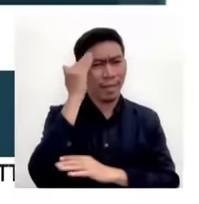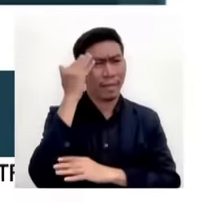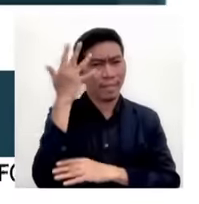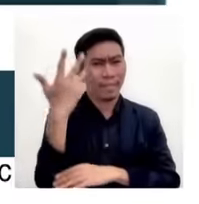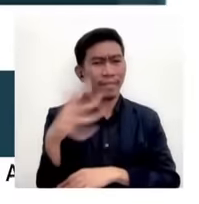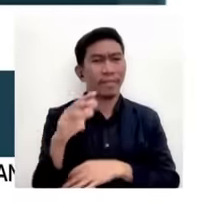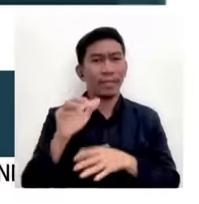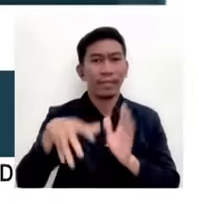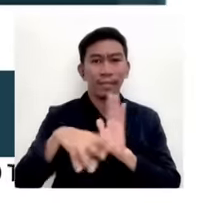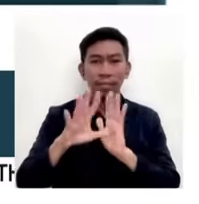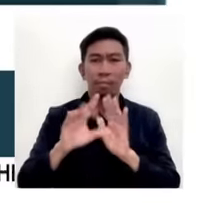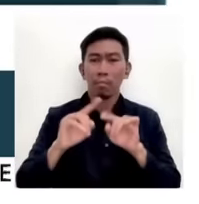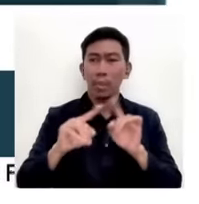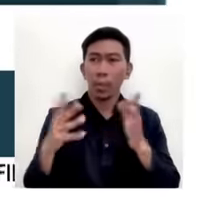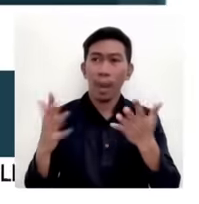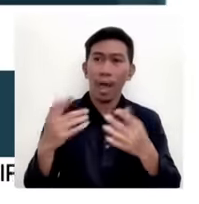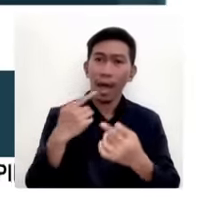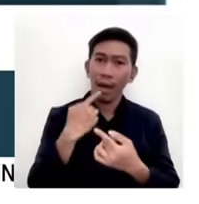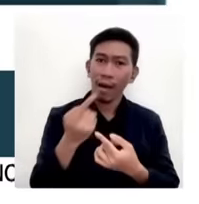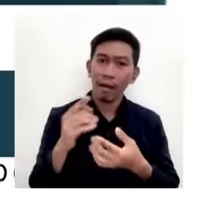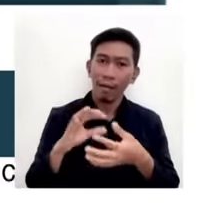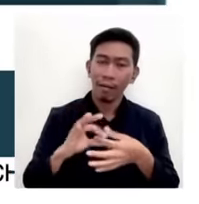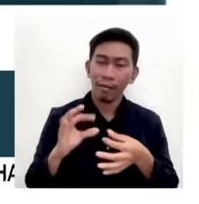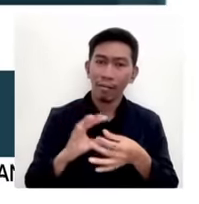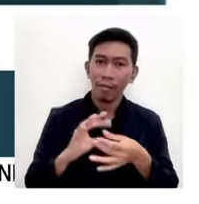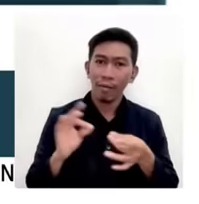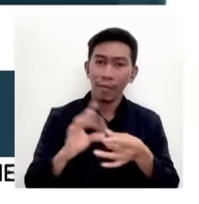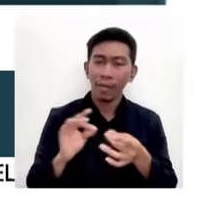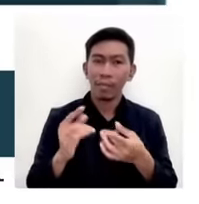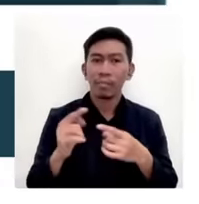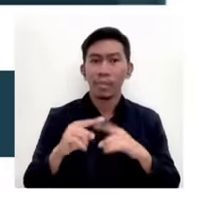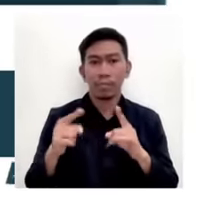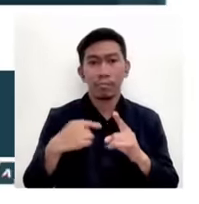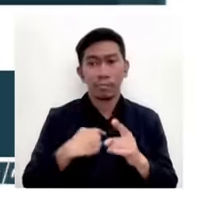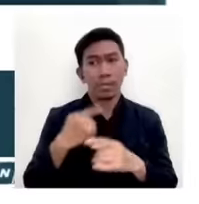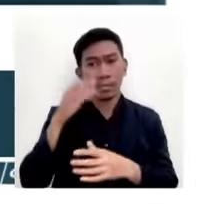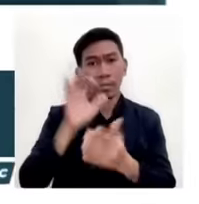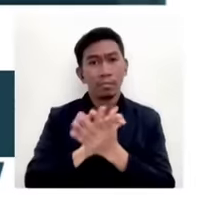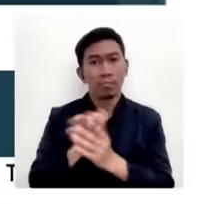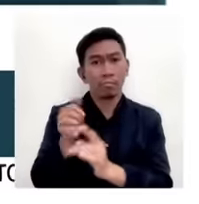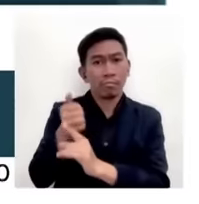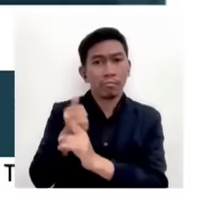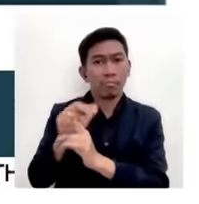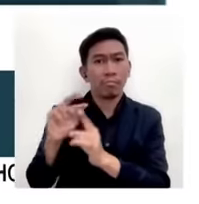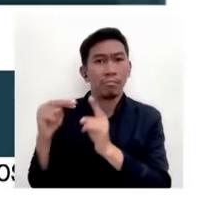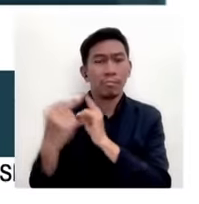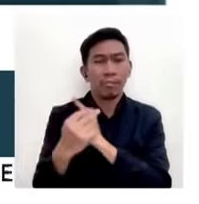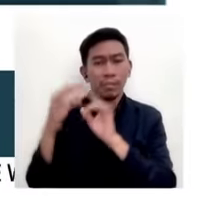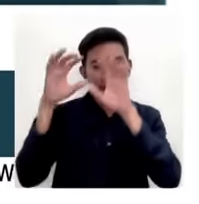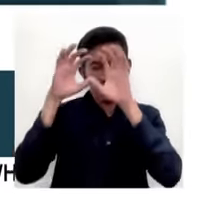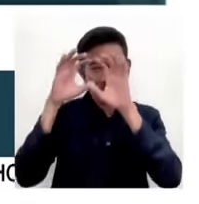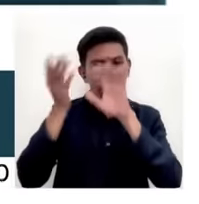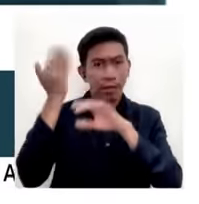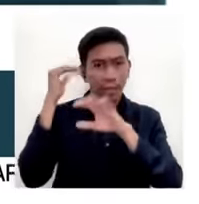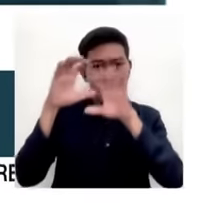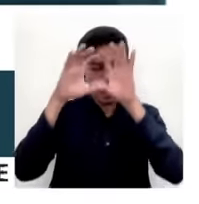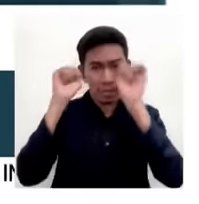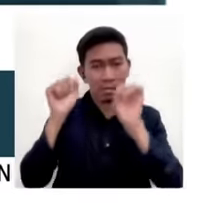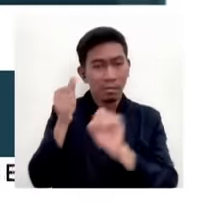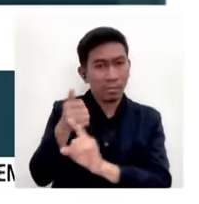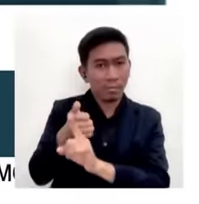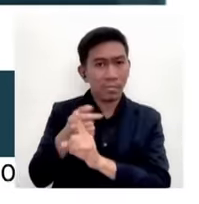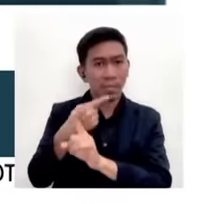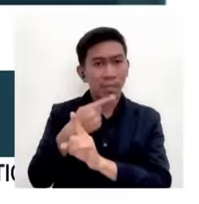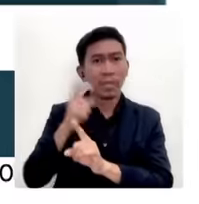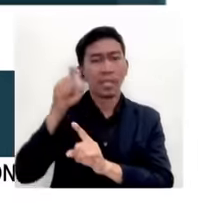in the discussion. Mm-hmm. I believe that from the perspective of the President, kung sinasaad niya, na, kung sinasabi ho siguro niya, ang dami